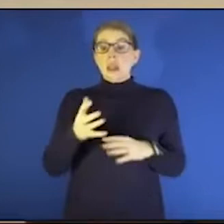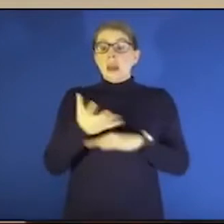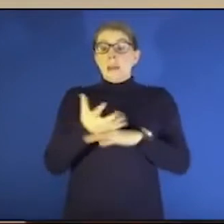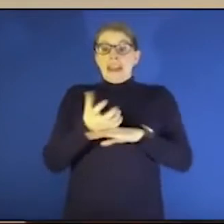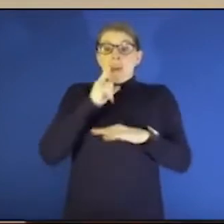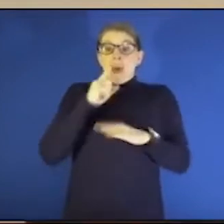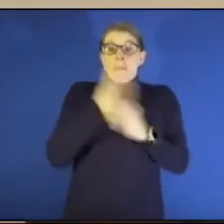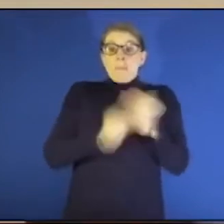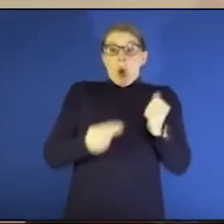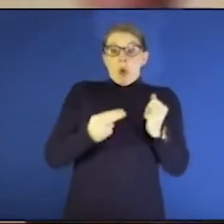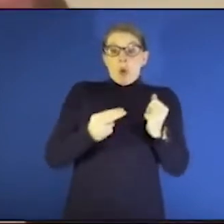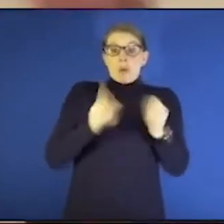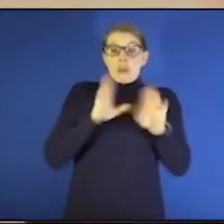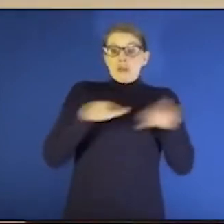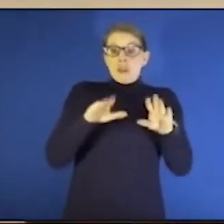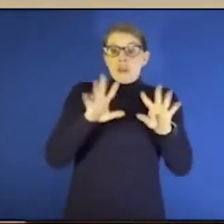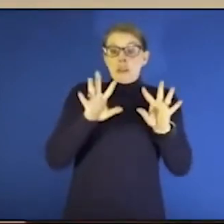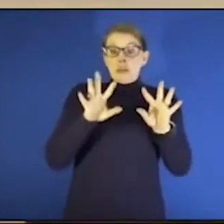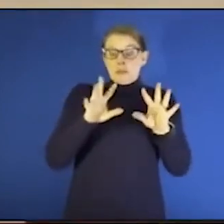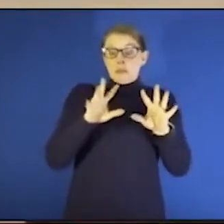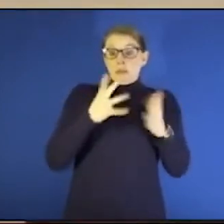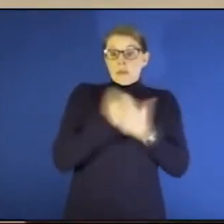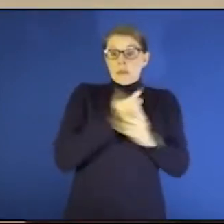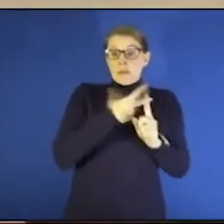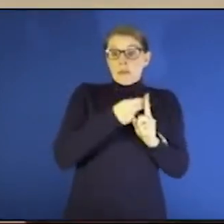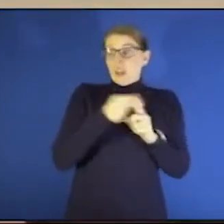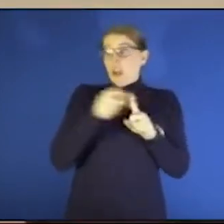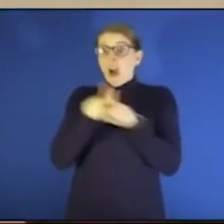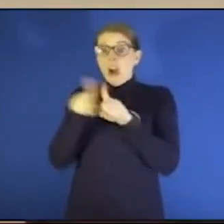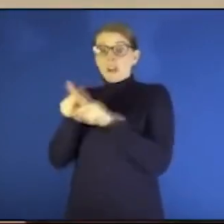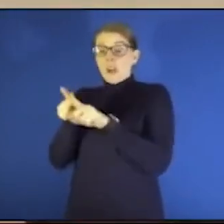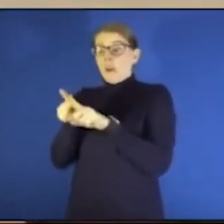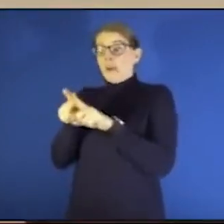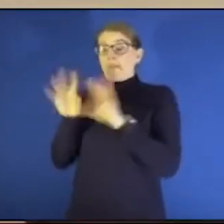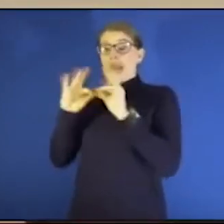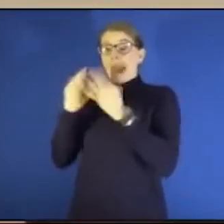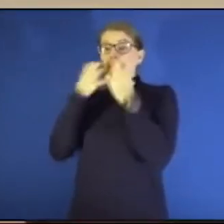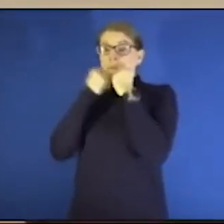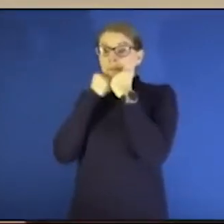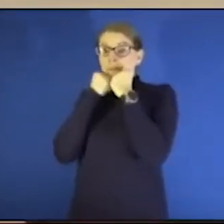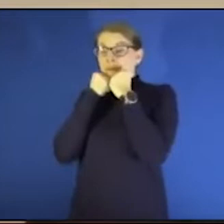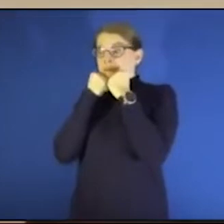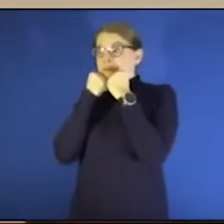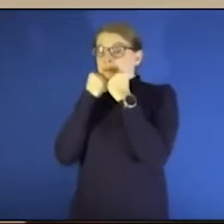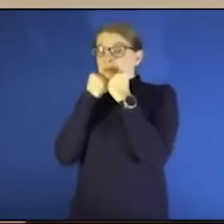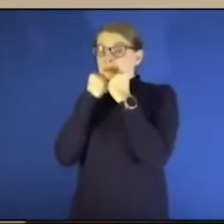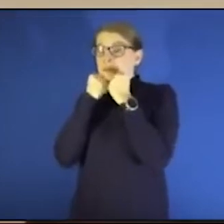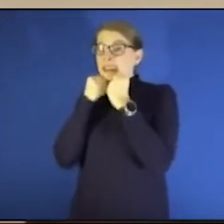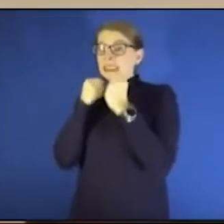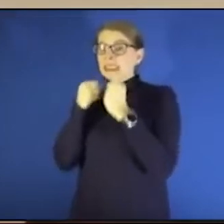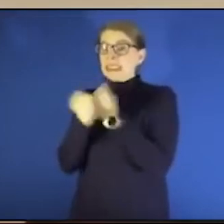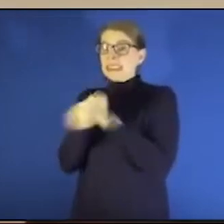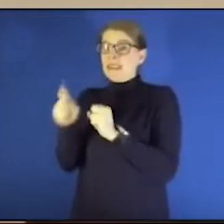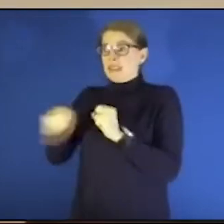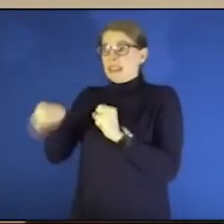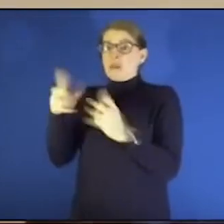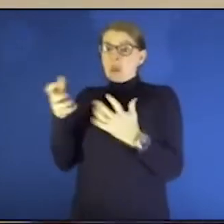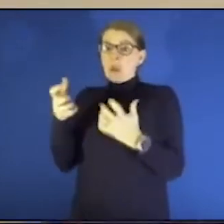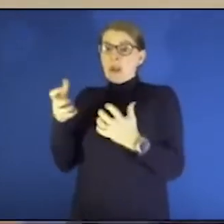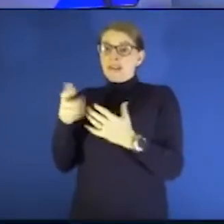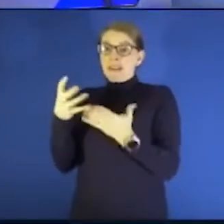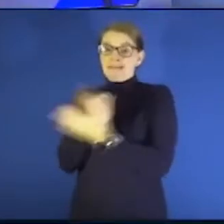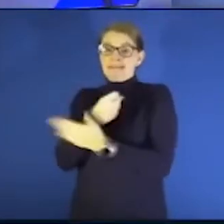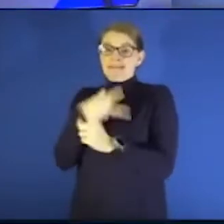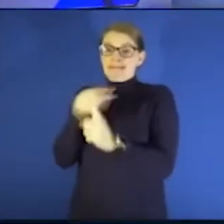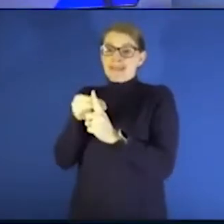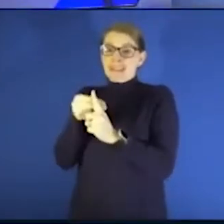family members to make sure that all the members of the family who are important to the lives of the children are doing everything they can to stay safe and not get COVID.